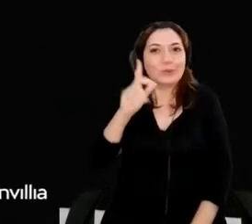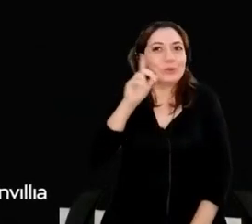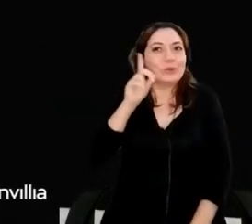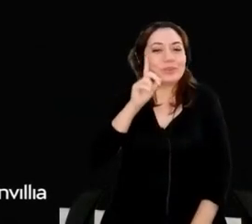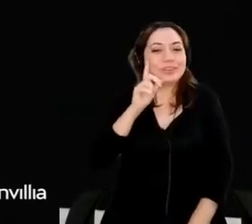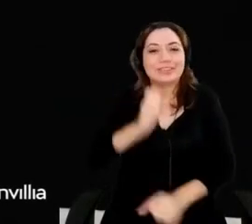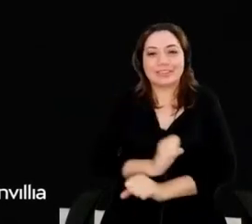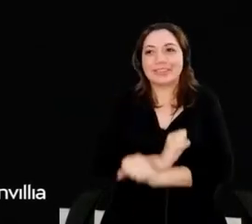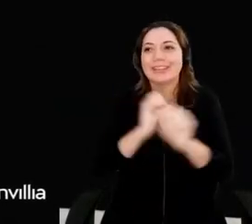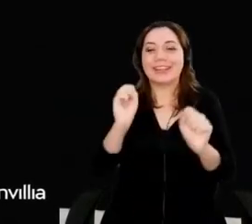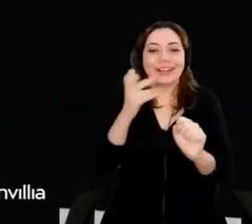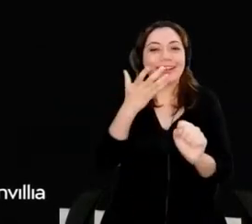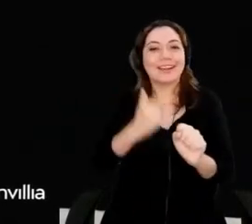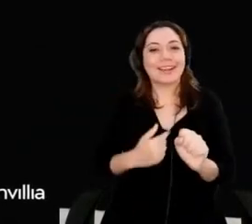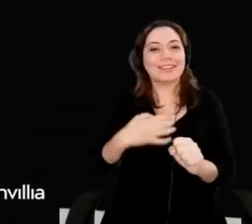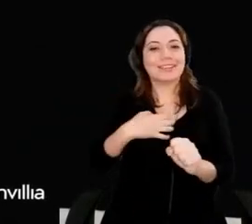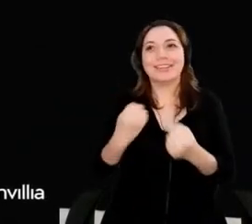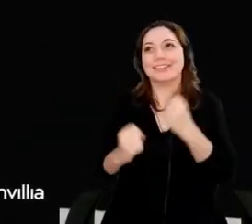excitement.